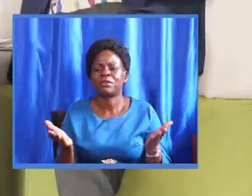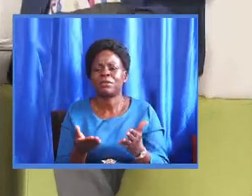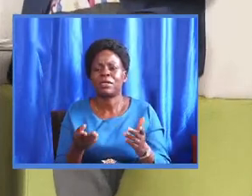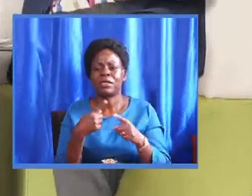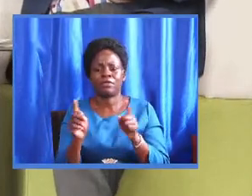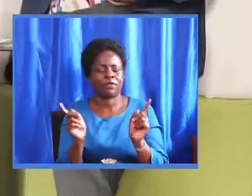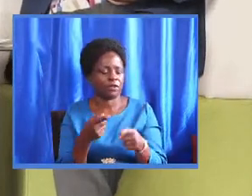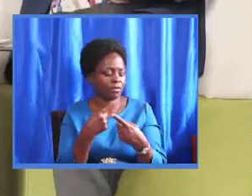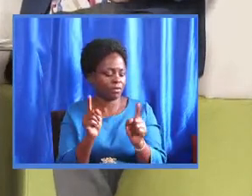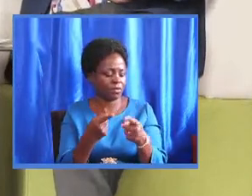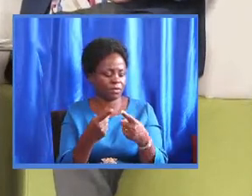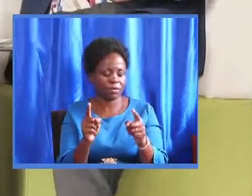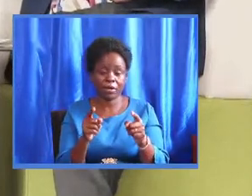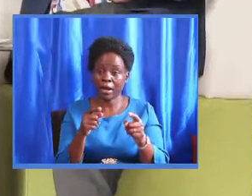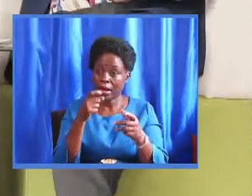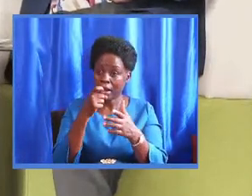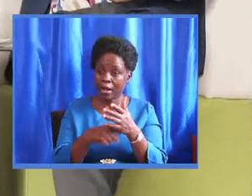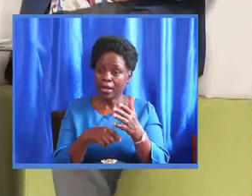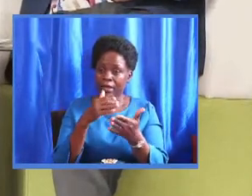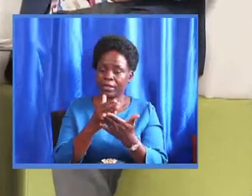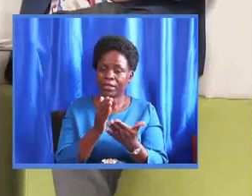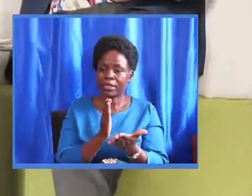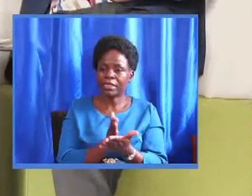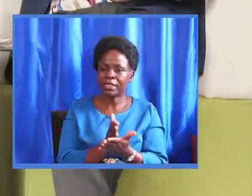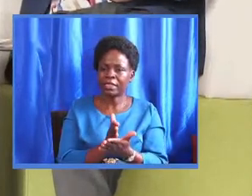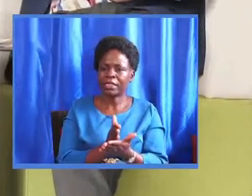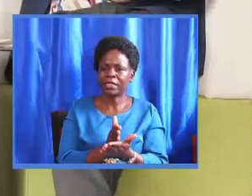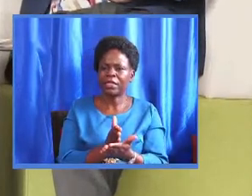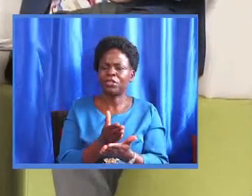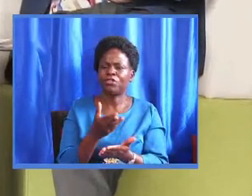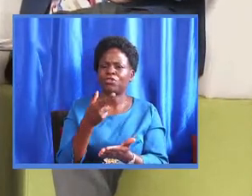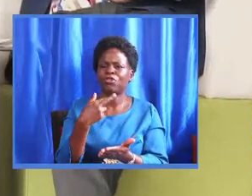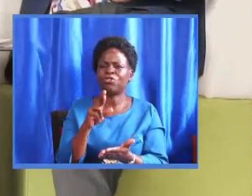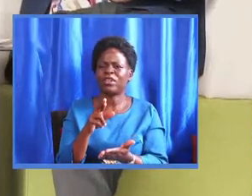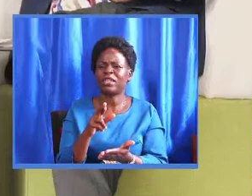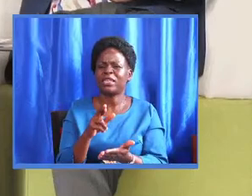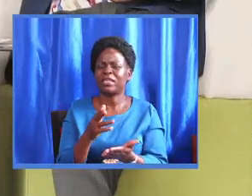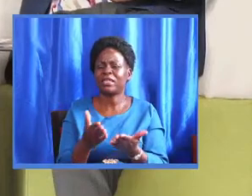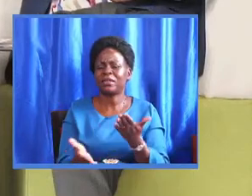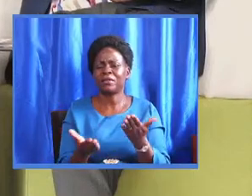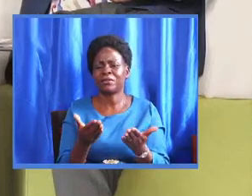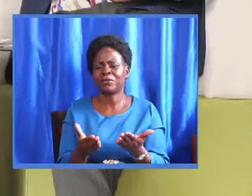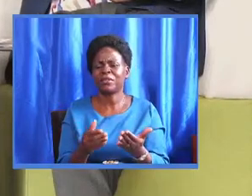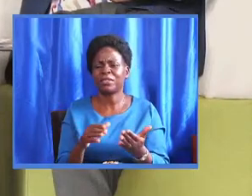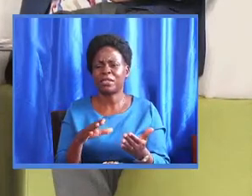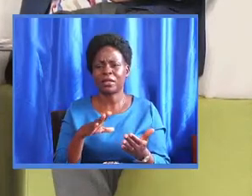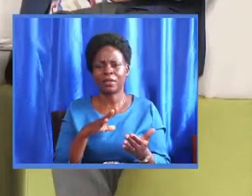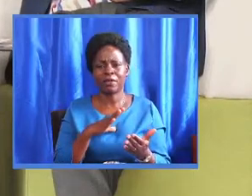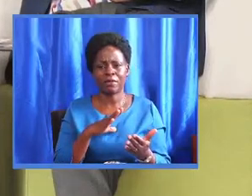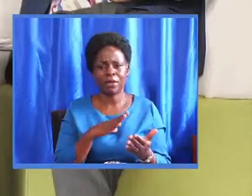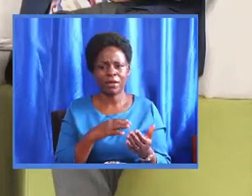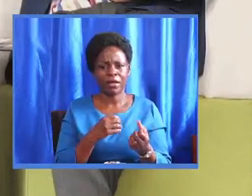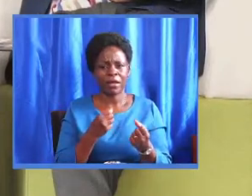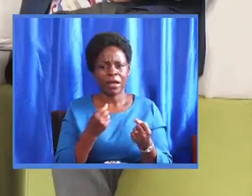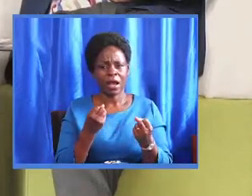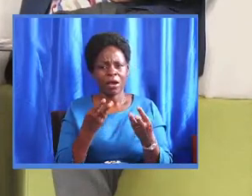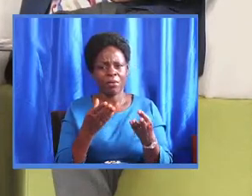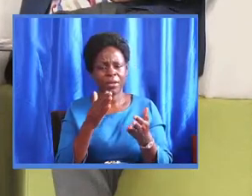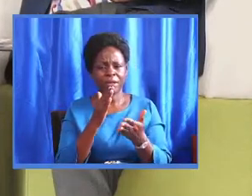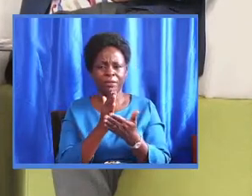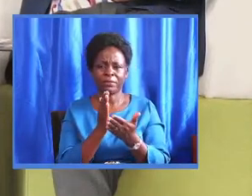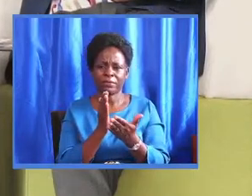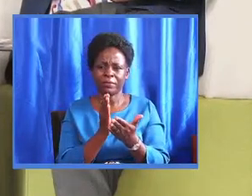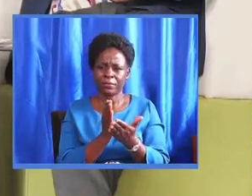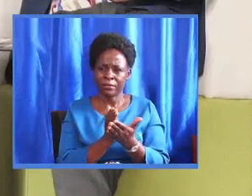in the sector. Then where is the tax incidence? And you're right, we could possibly sit and see, fine, how many of them are in this sector, and